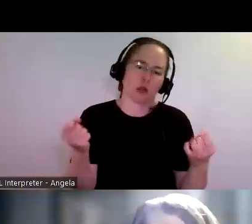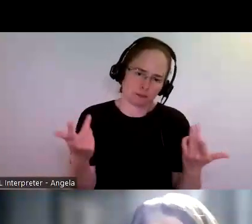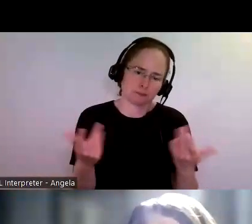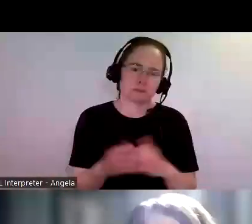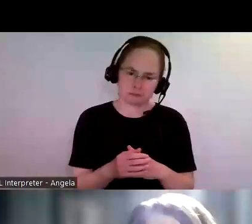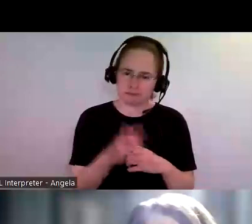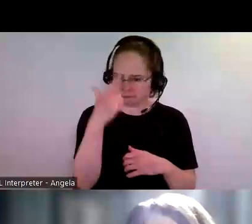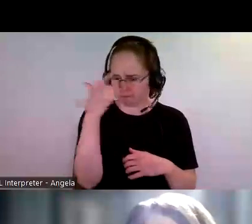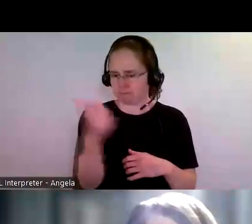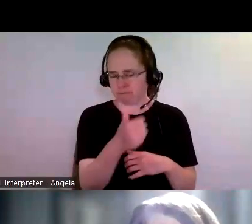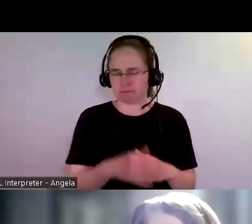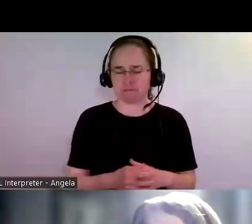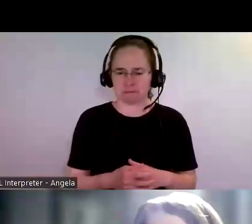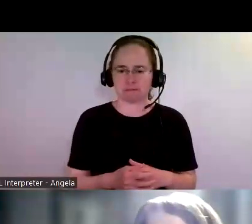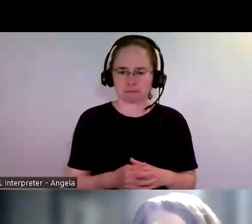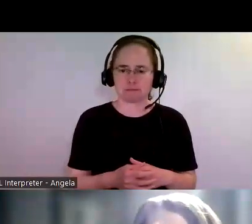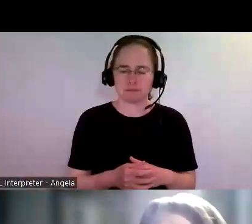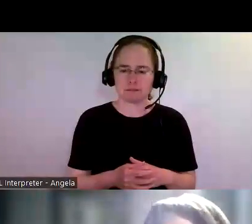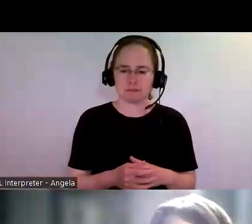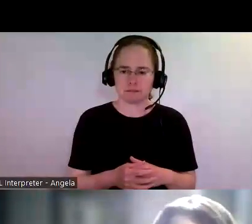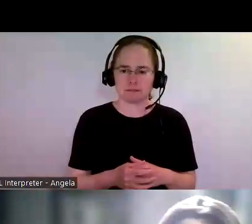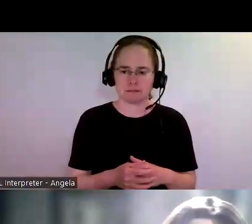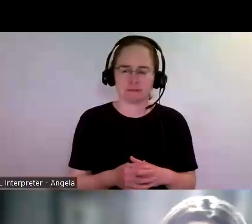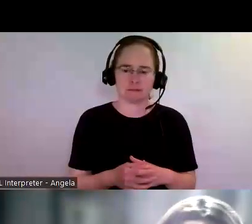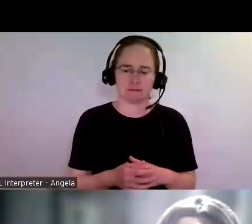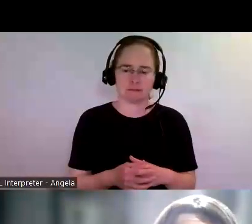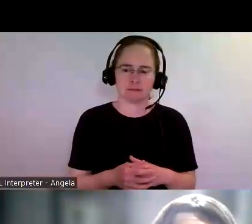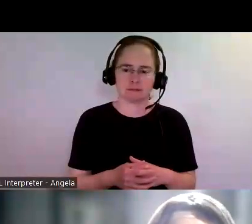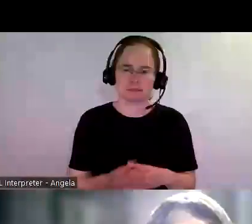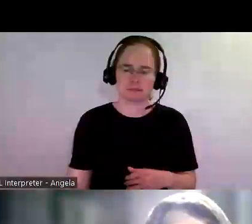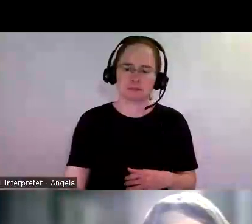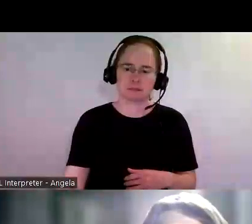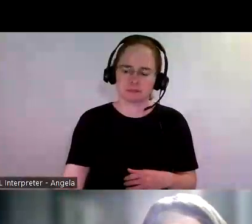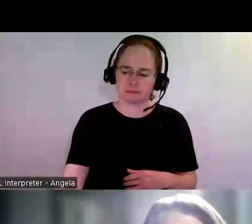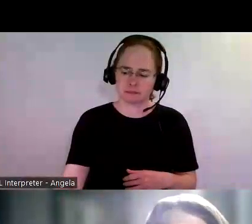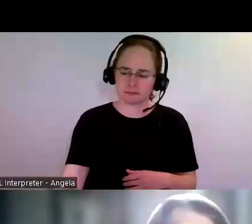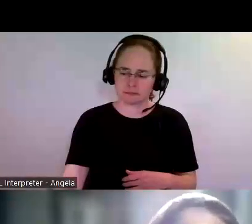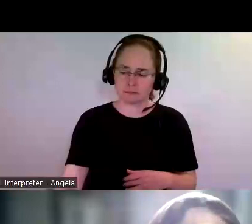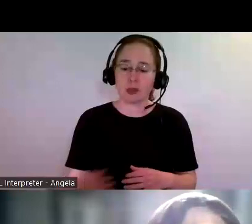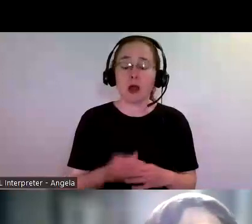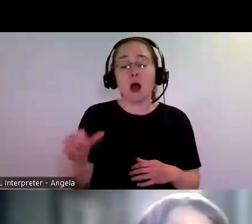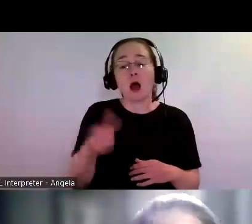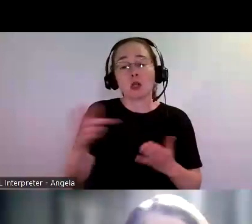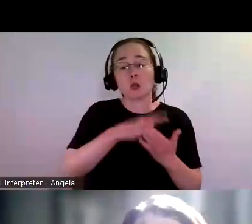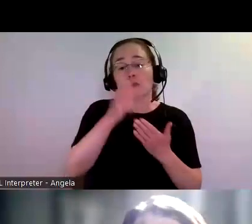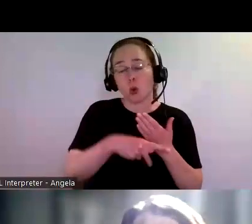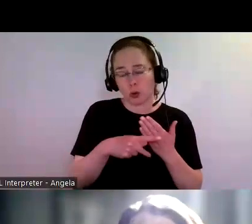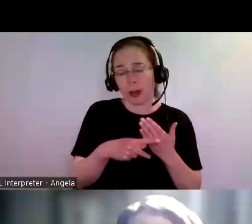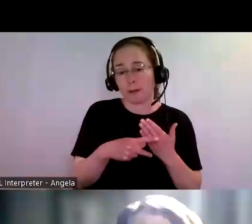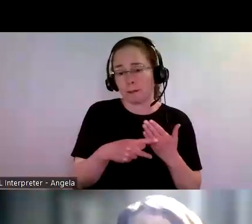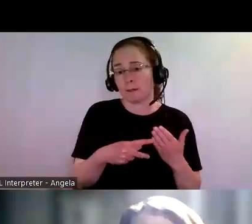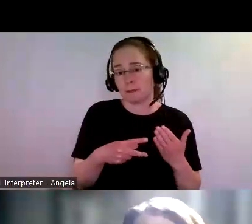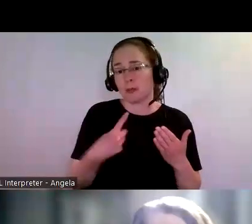where we work on doing that. One of the other programs that I have to say that we